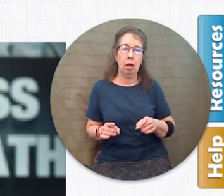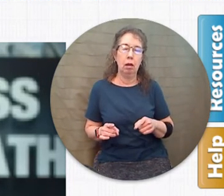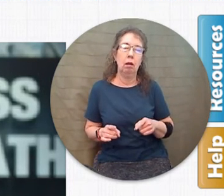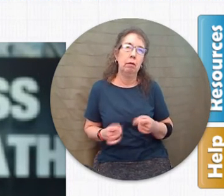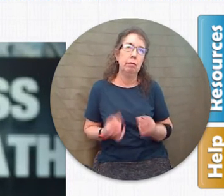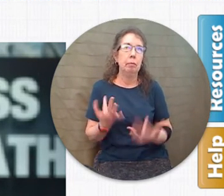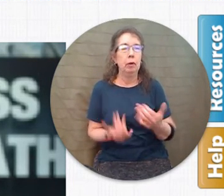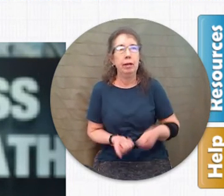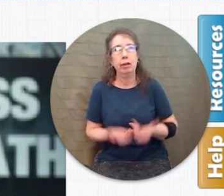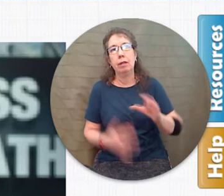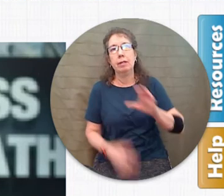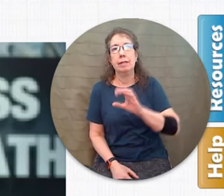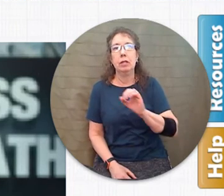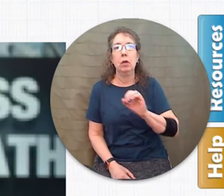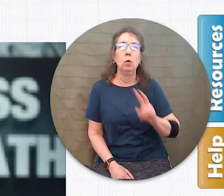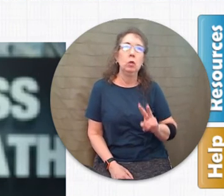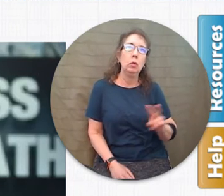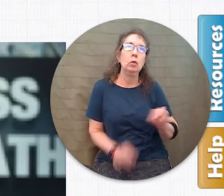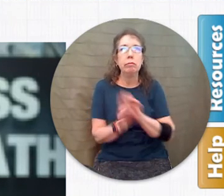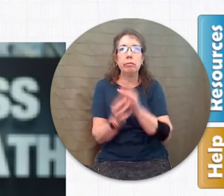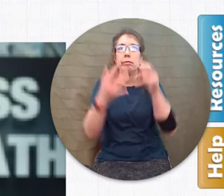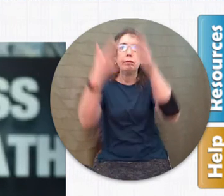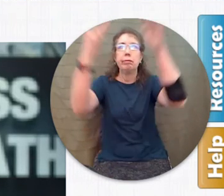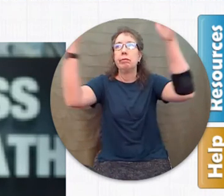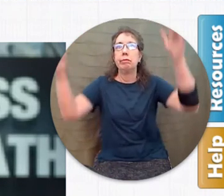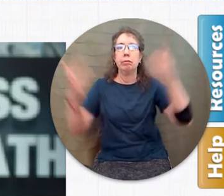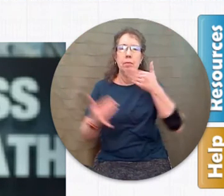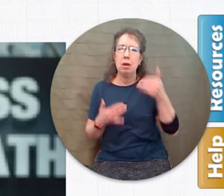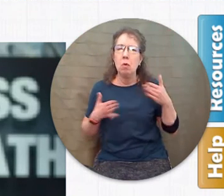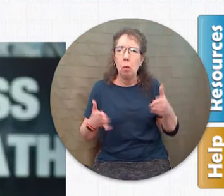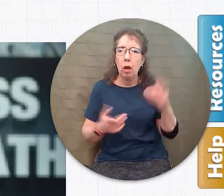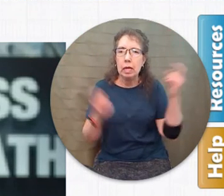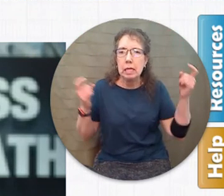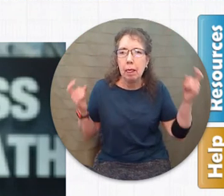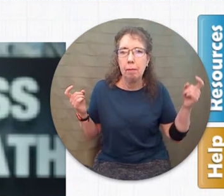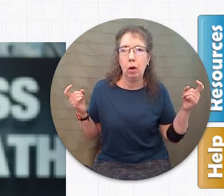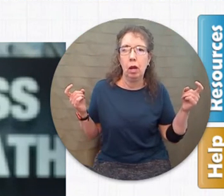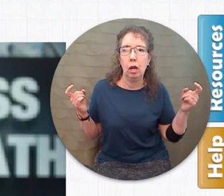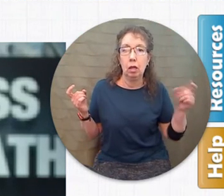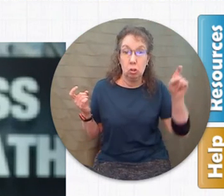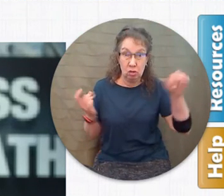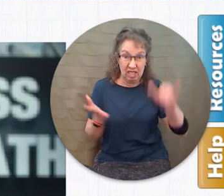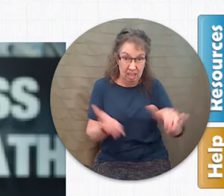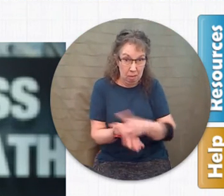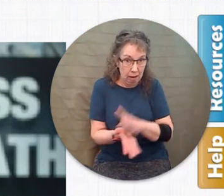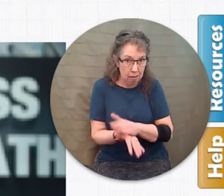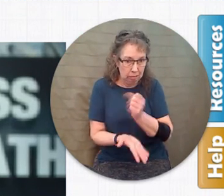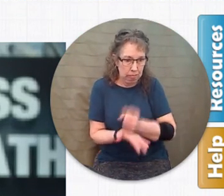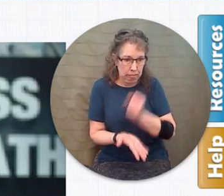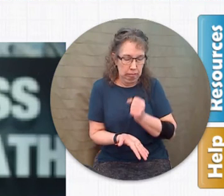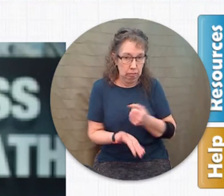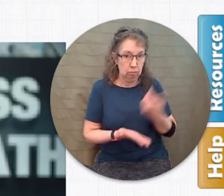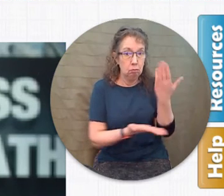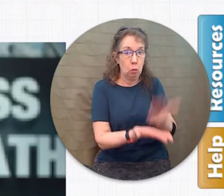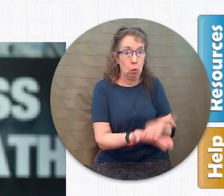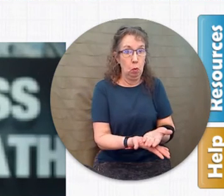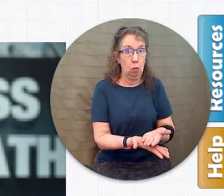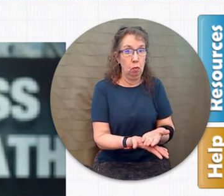the atmosphere just so you can celebrate. Isn't there a better way to celebrate? Two, don't you need that documentation to, like, prove that you